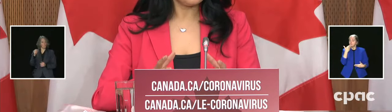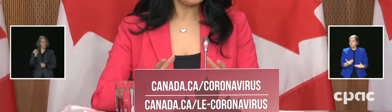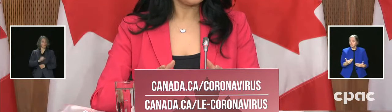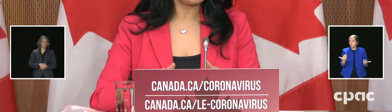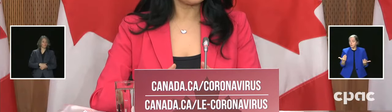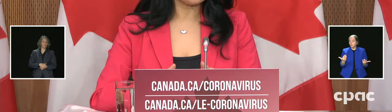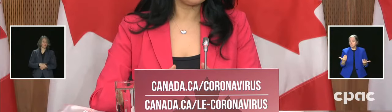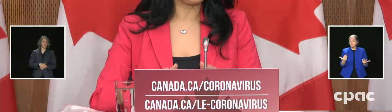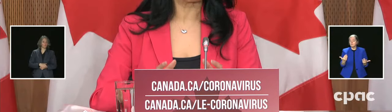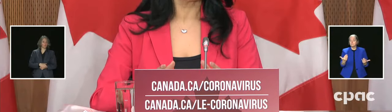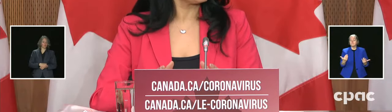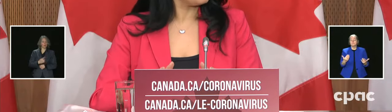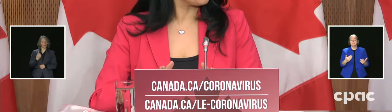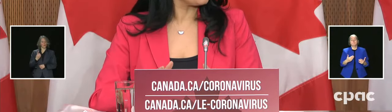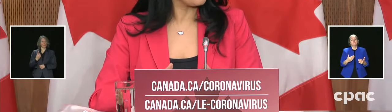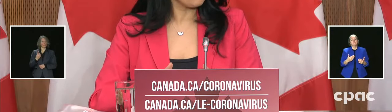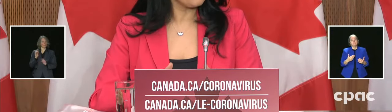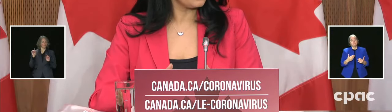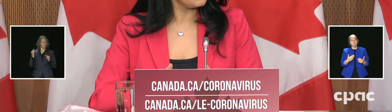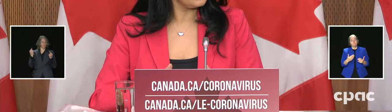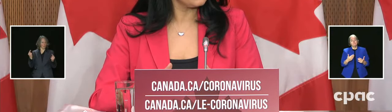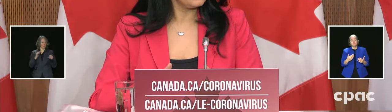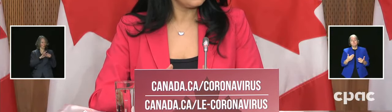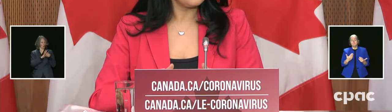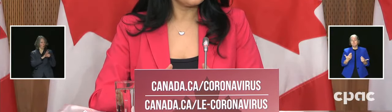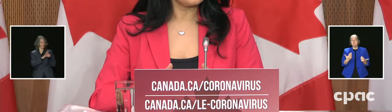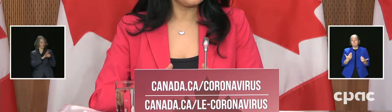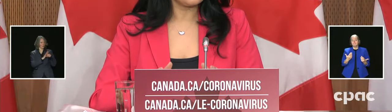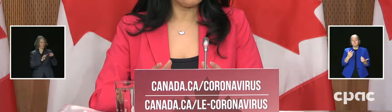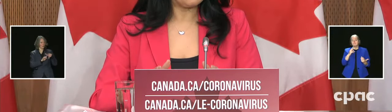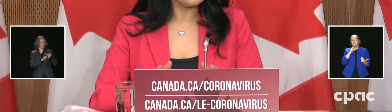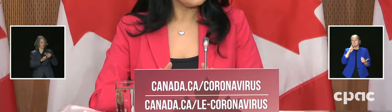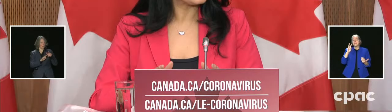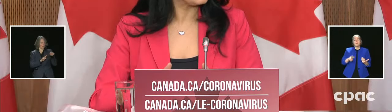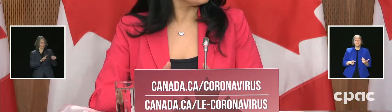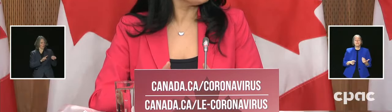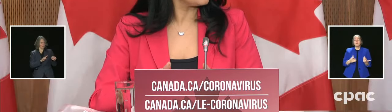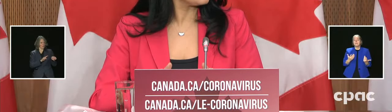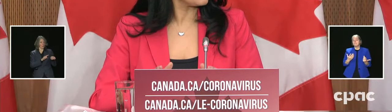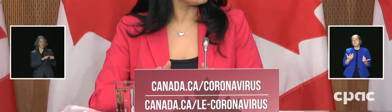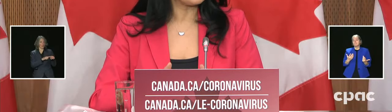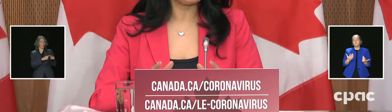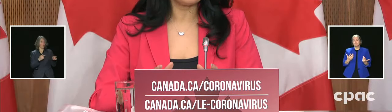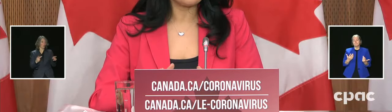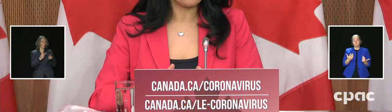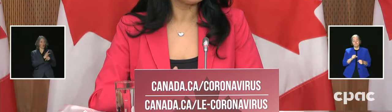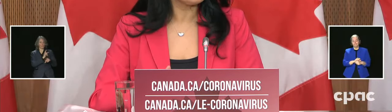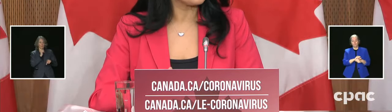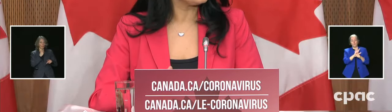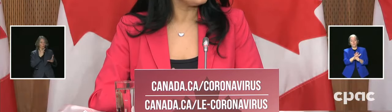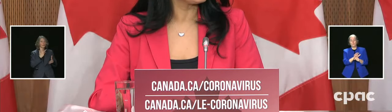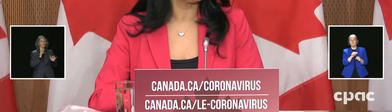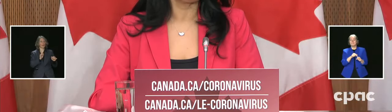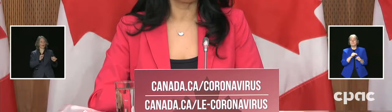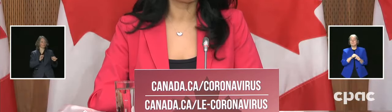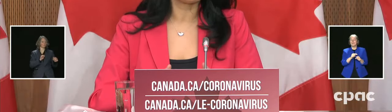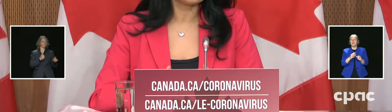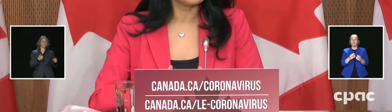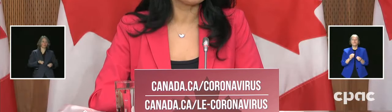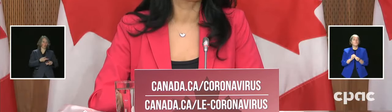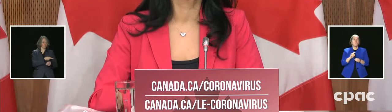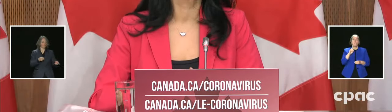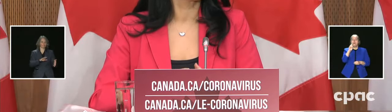the thing that has sort of threatened us the most about COVID-19 is its ability to kill, right? All of the vaccines,